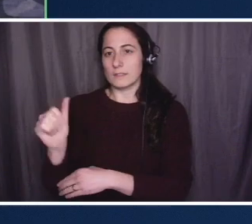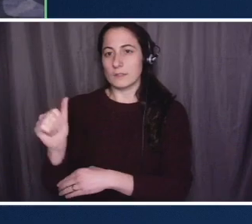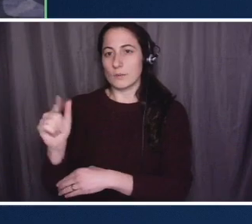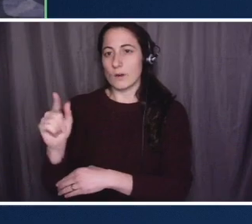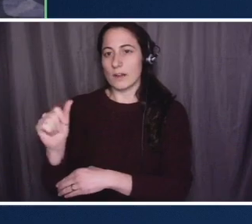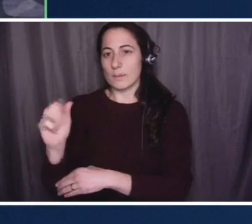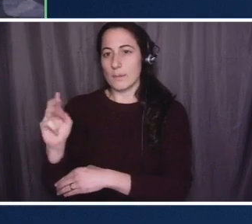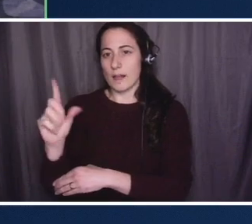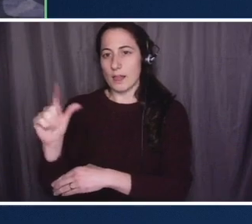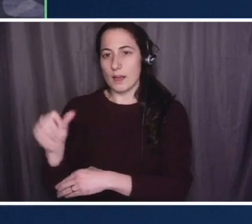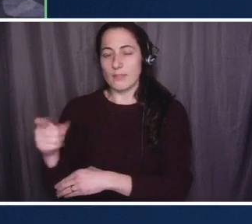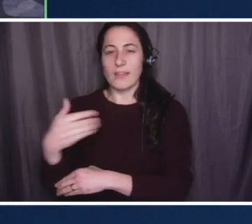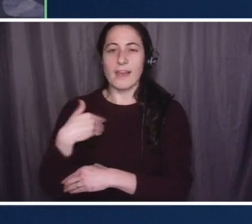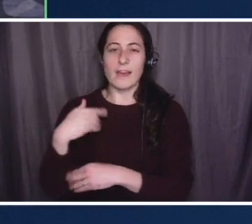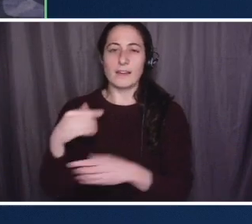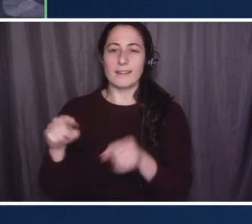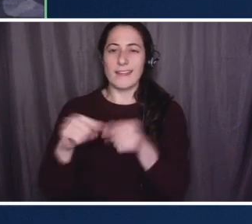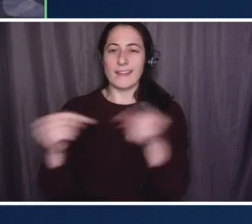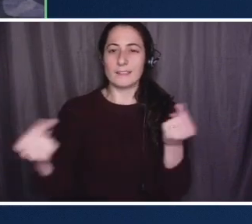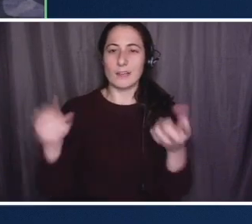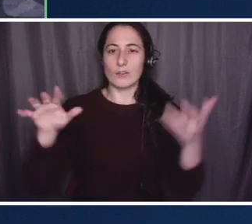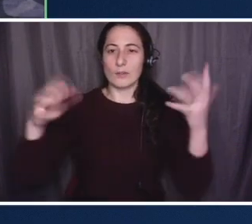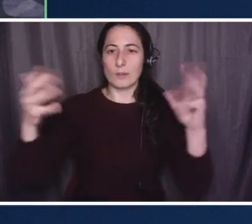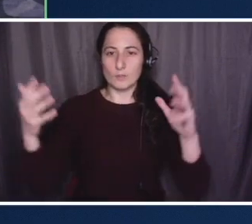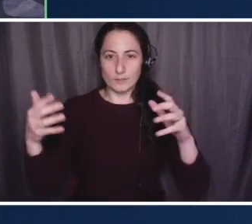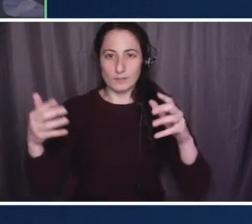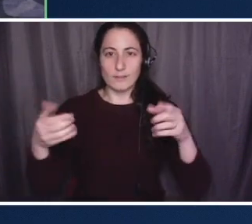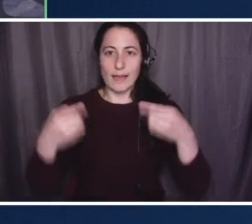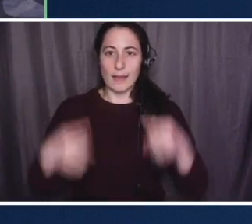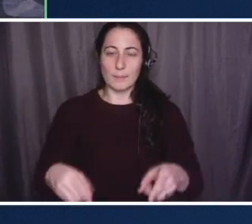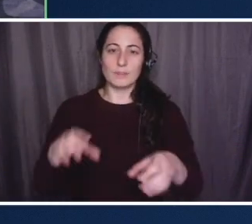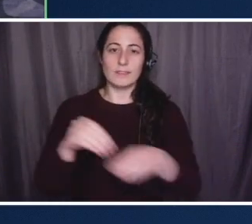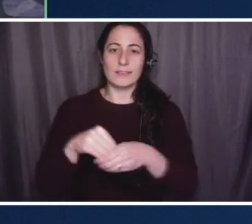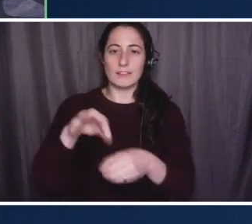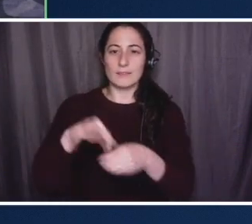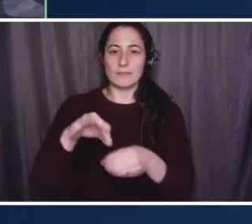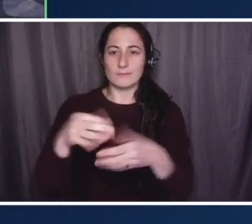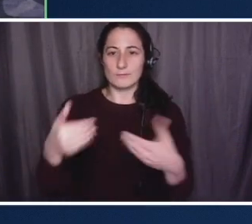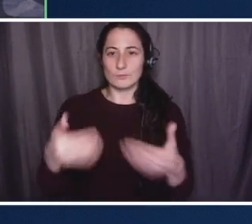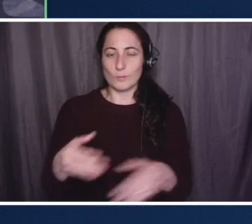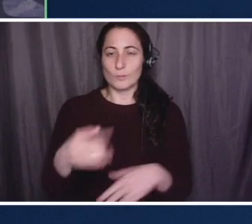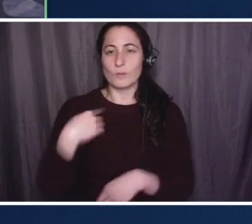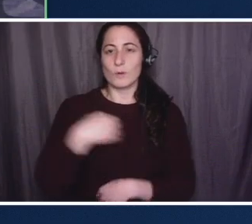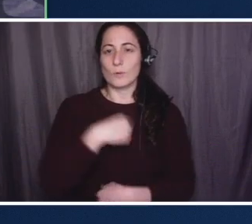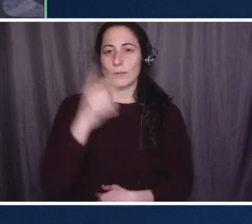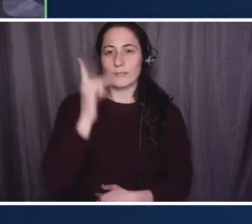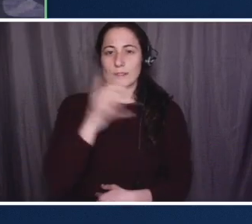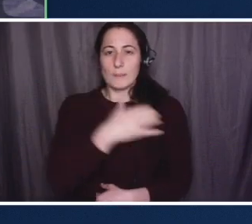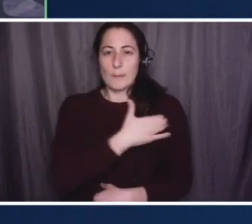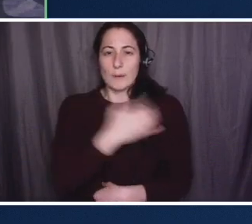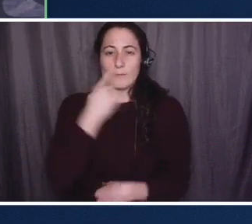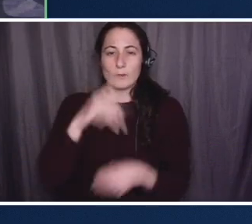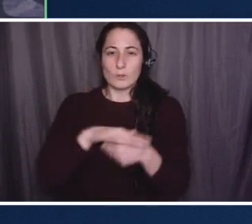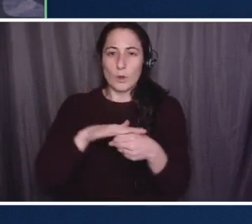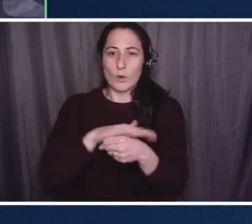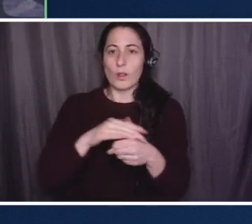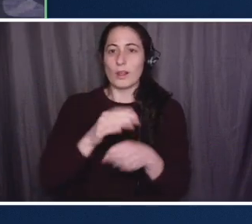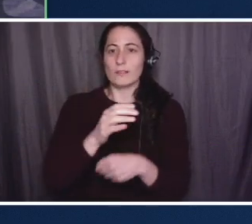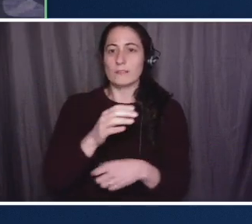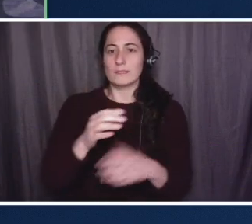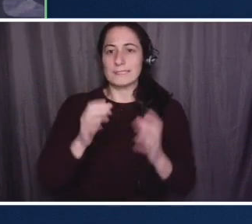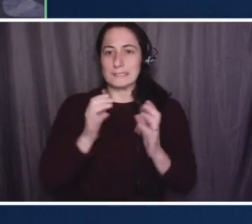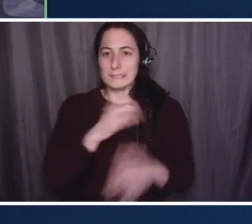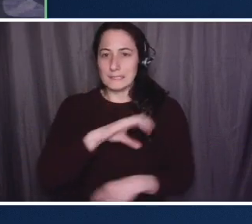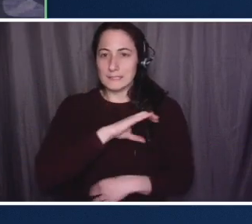the courtroom and at the ballot box, we've seen the power of local citizen-led civic engagement. Of